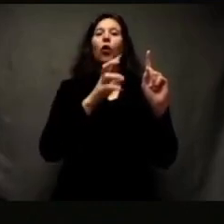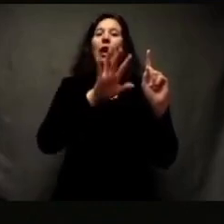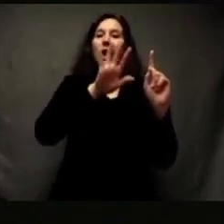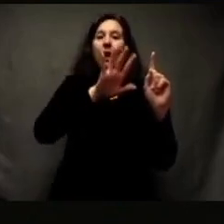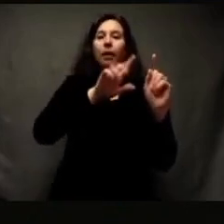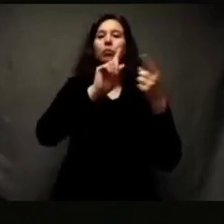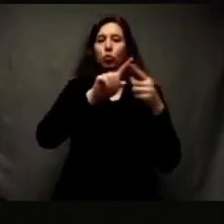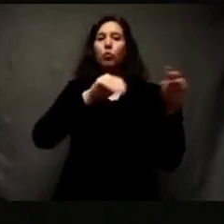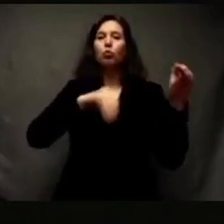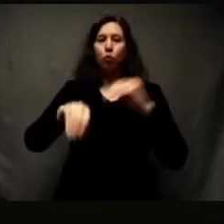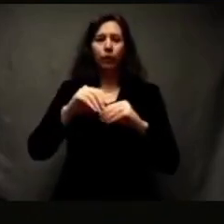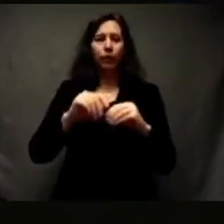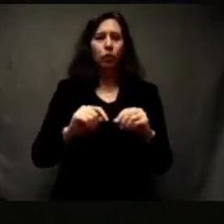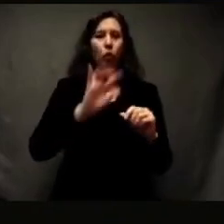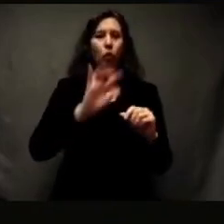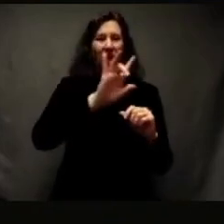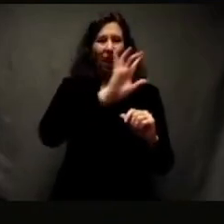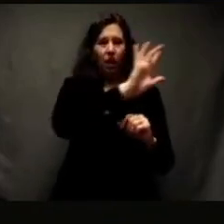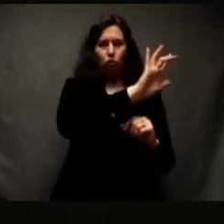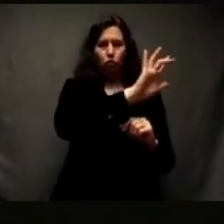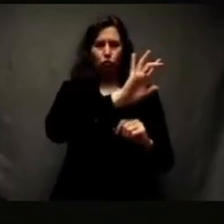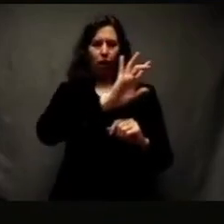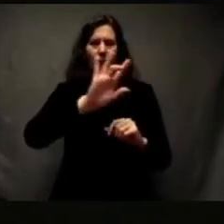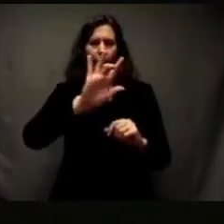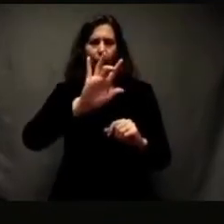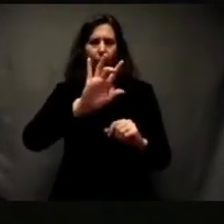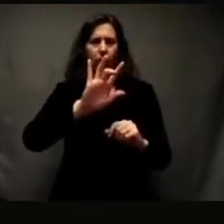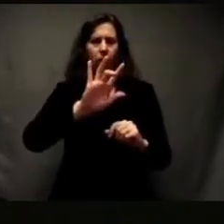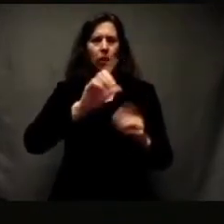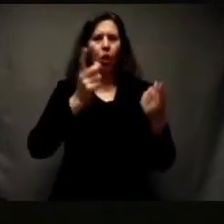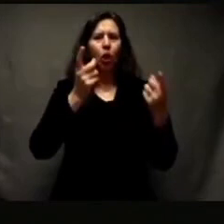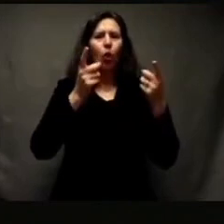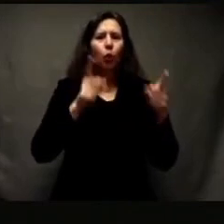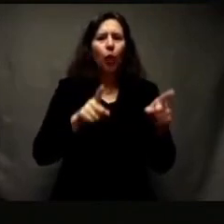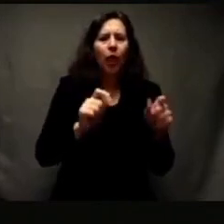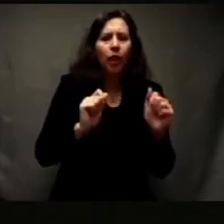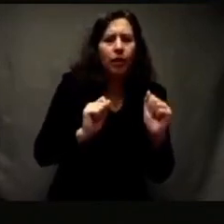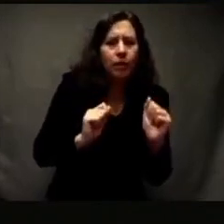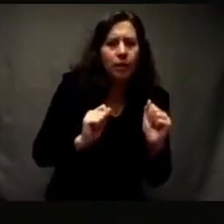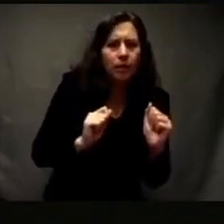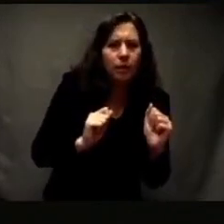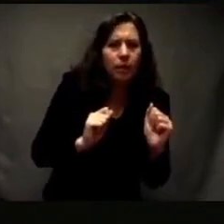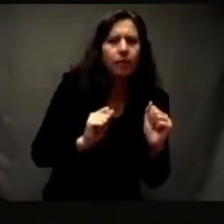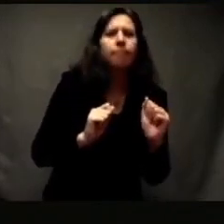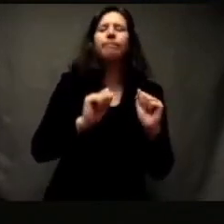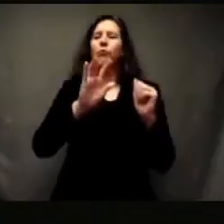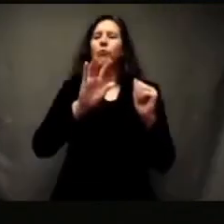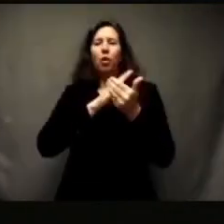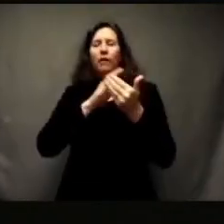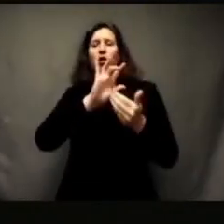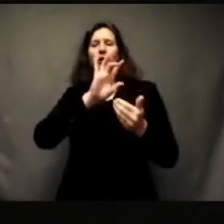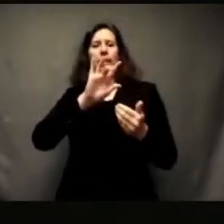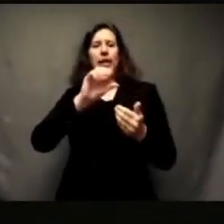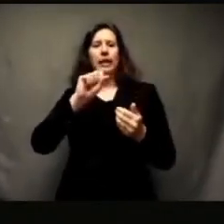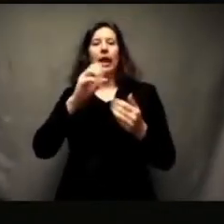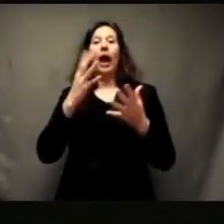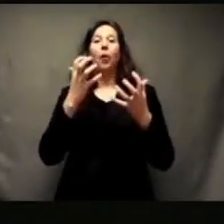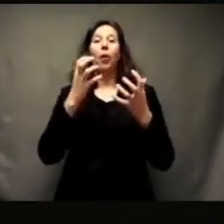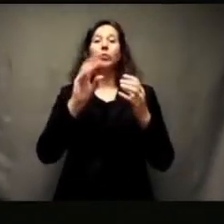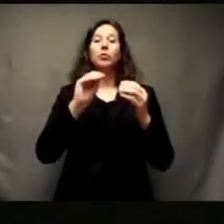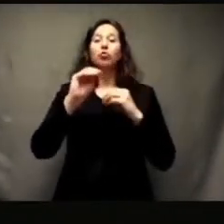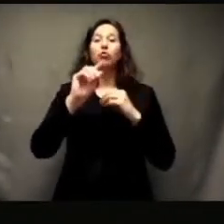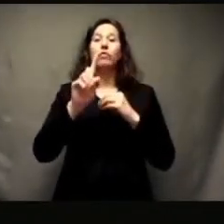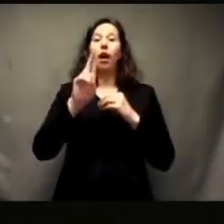and drag this when blank key is pressed. And I want Shark to move up. So I'm